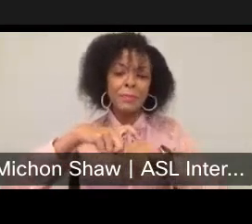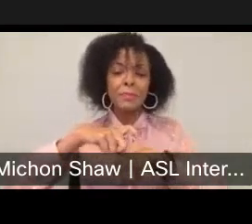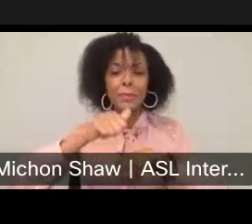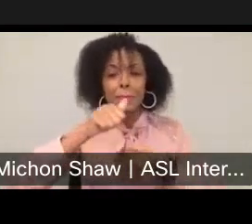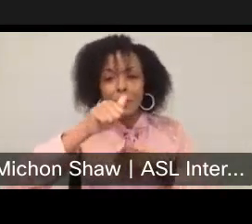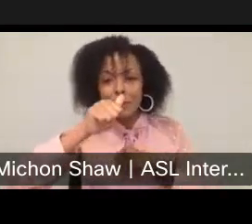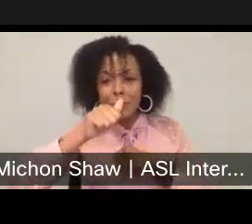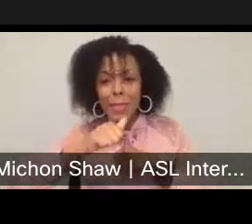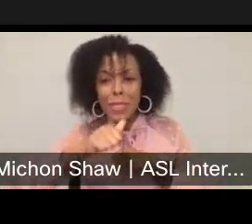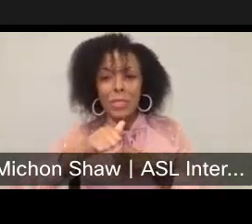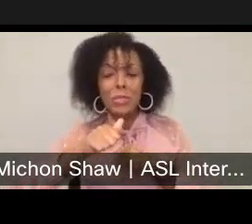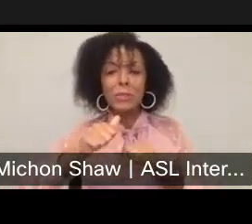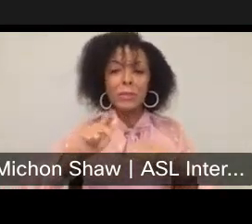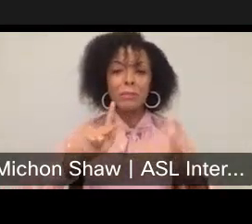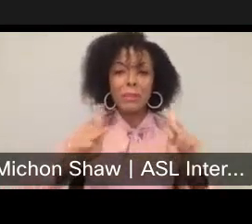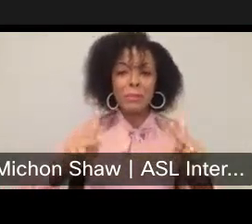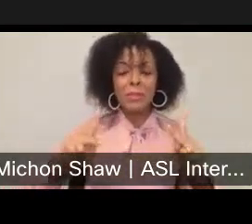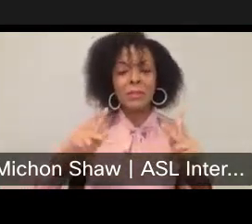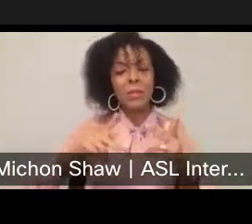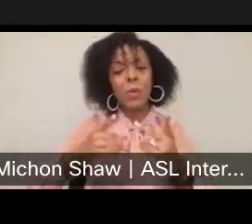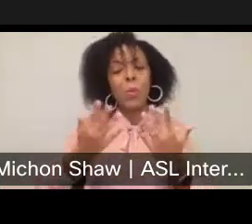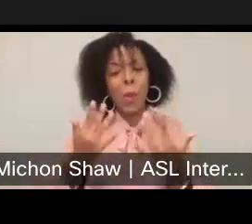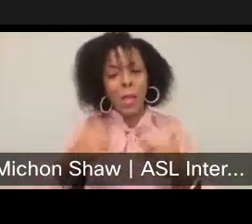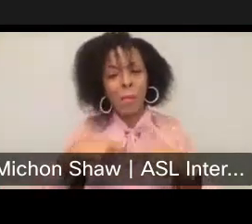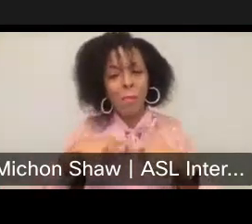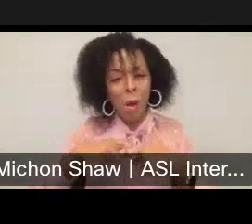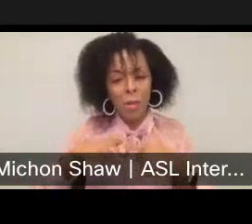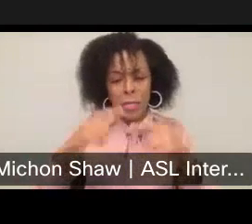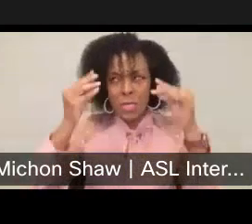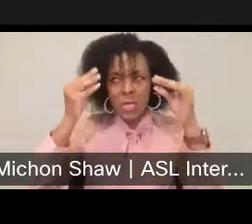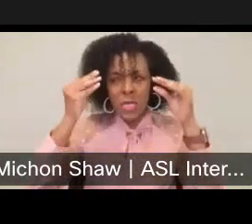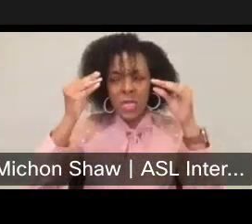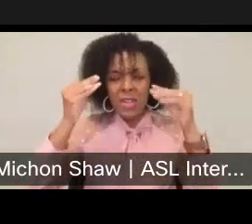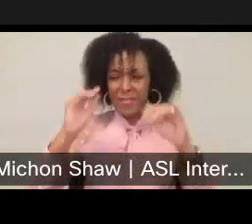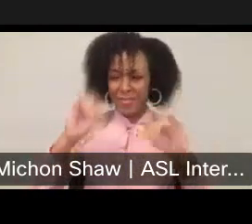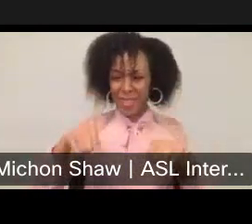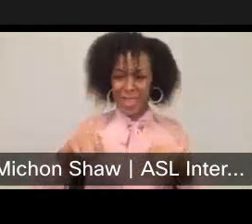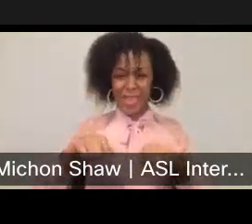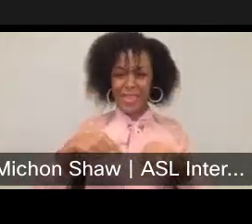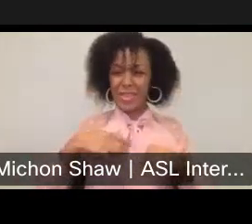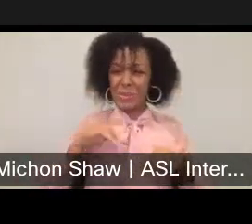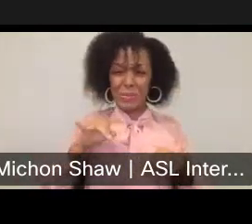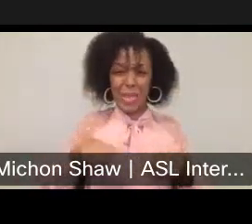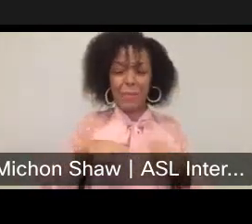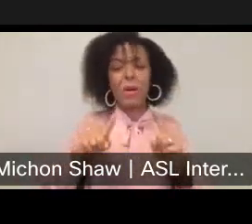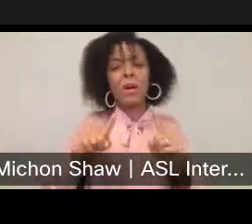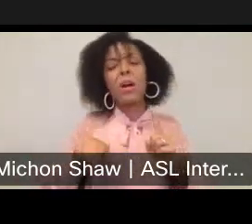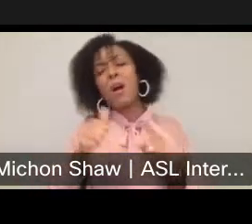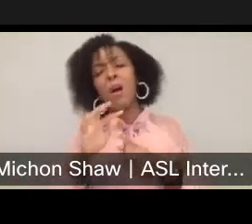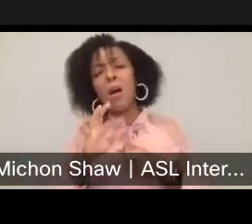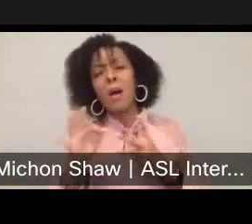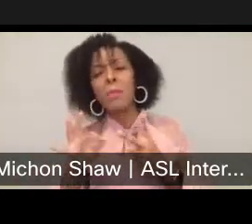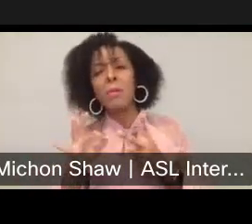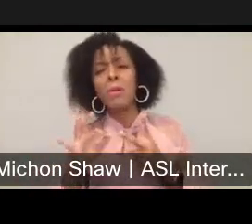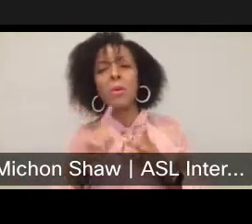the opportunity of saying, I really don't like that, but what can we do? How can we change this? And I think that's